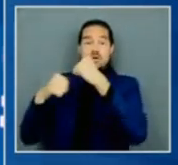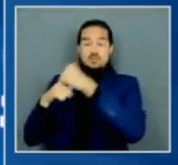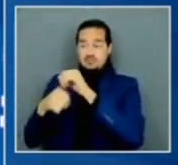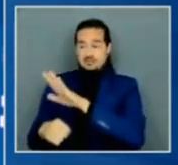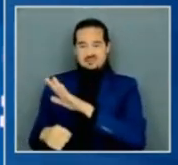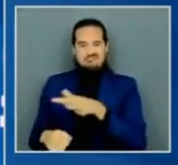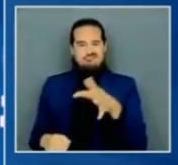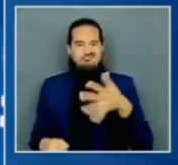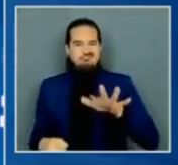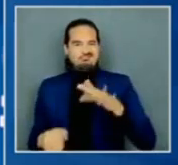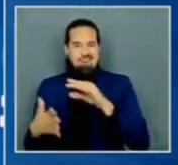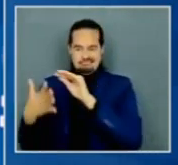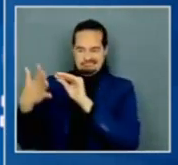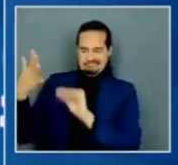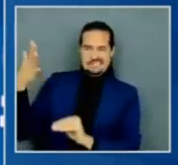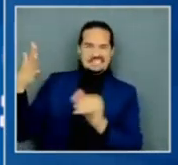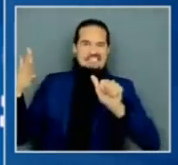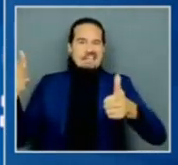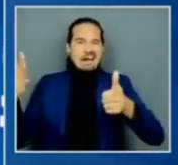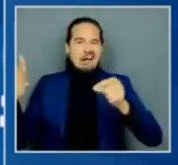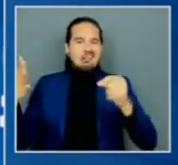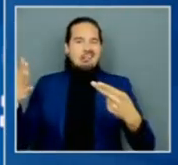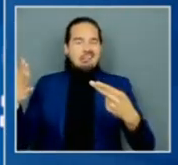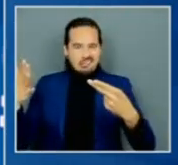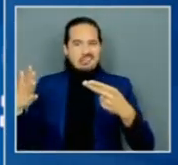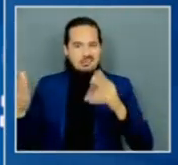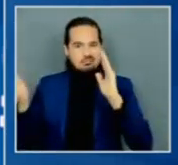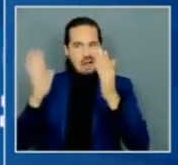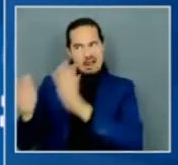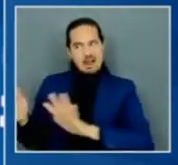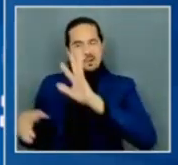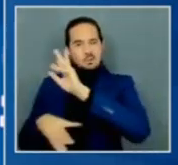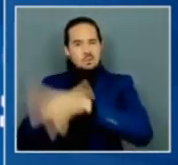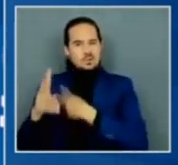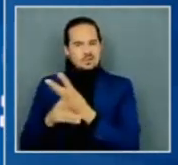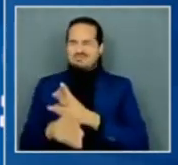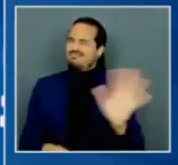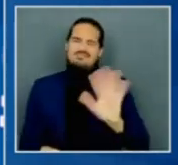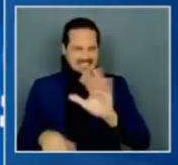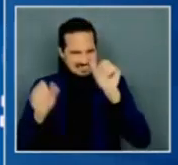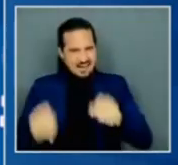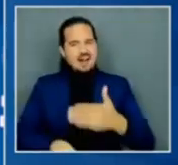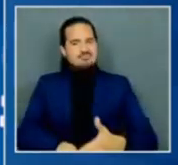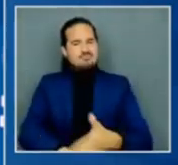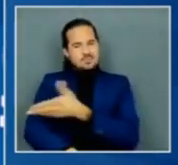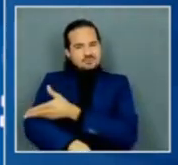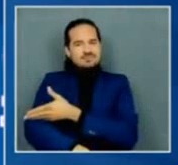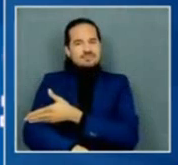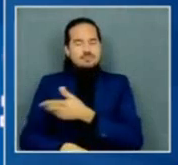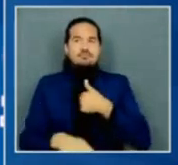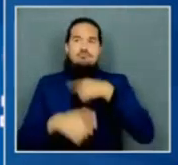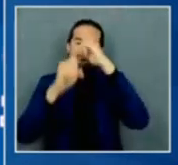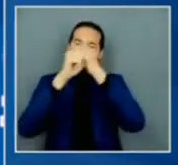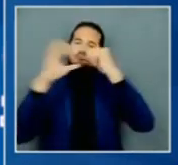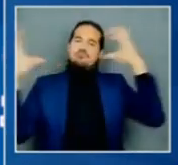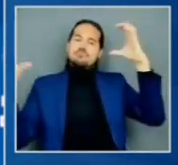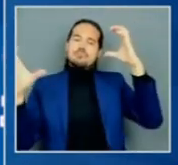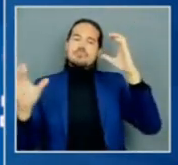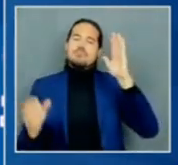our infrastructure, according to the World Economic Forum. But there's so much we can do. When I think of climate